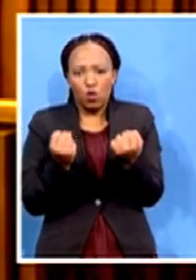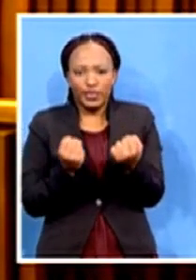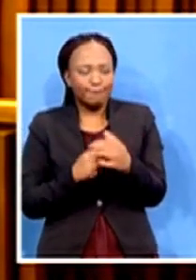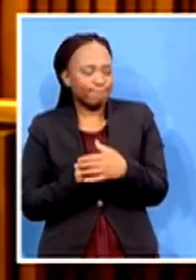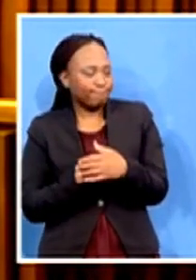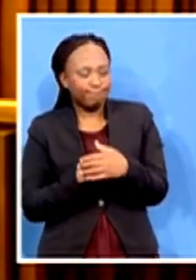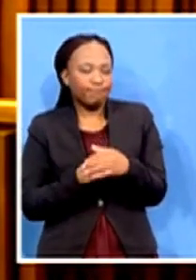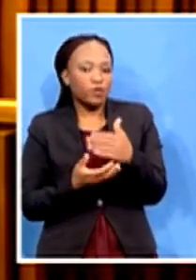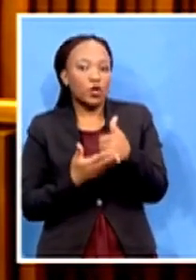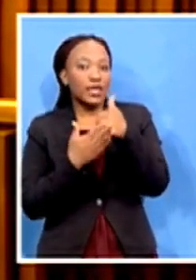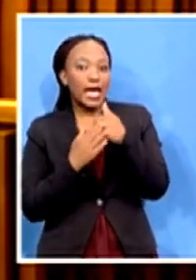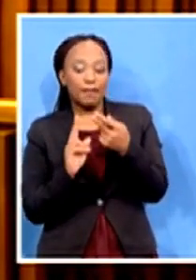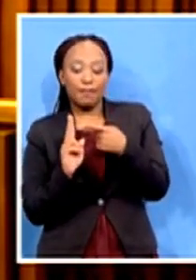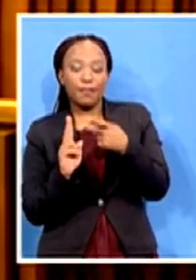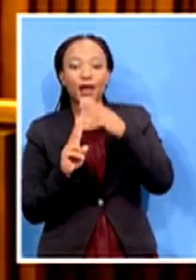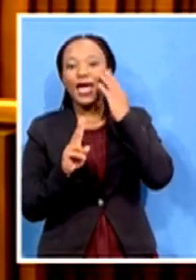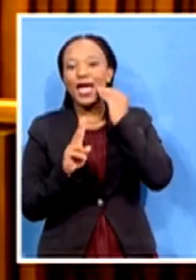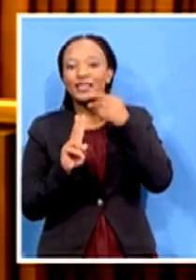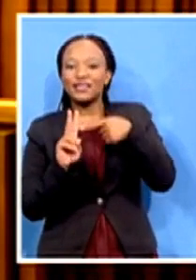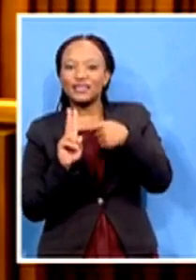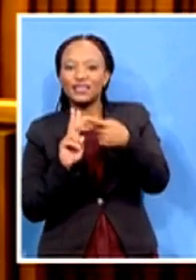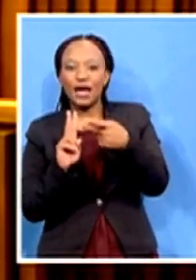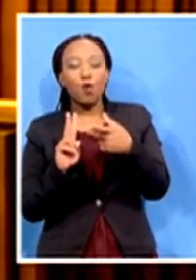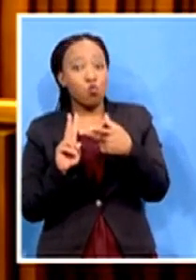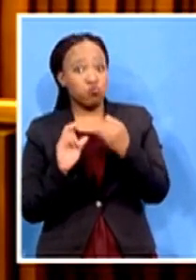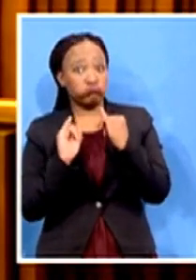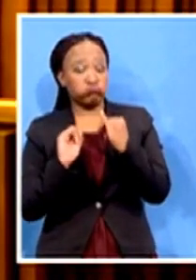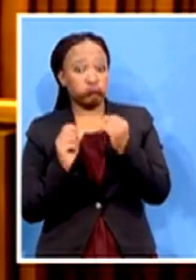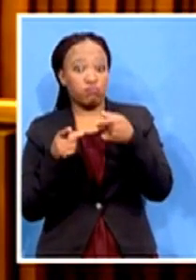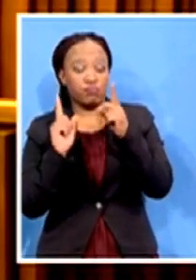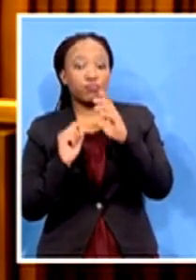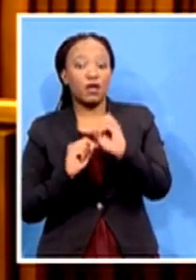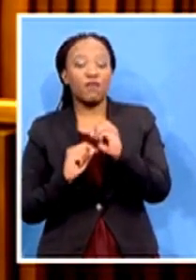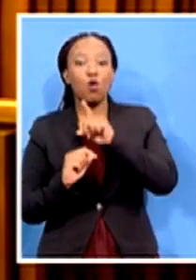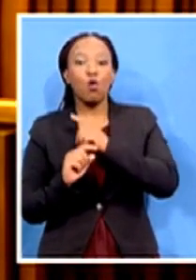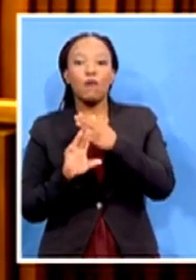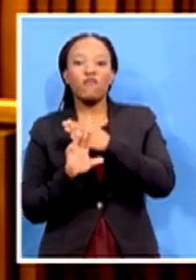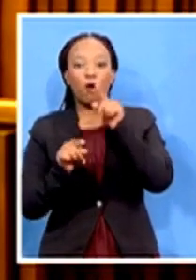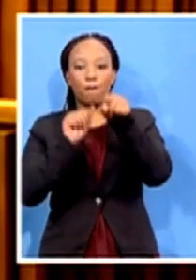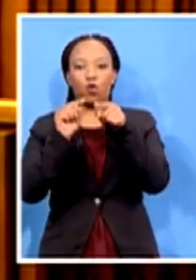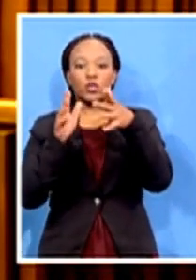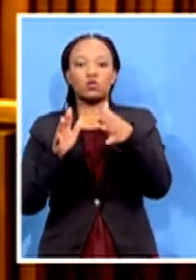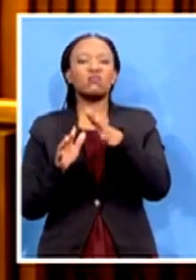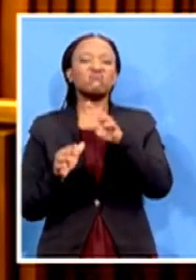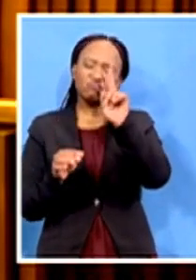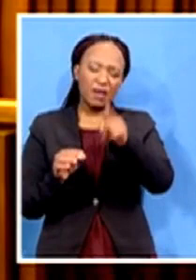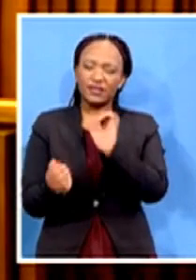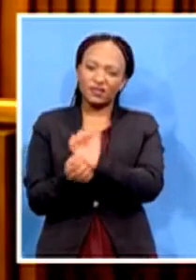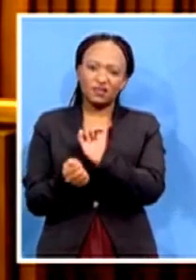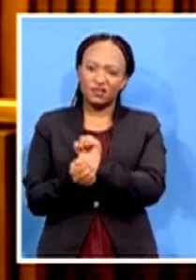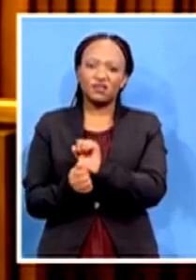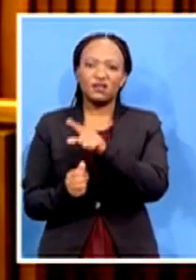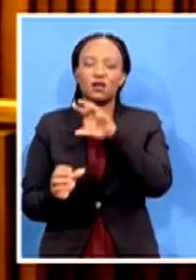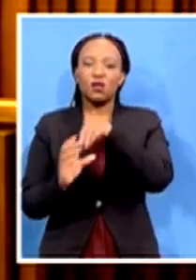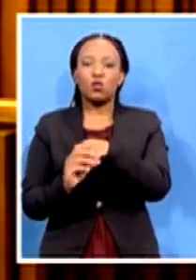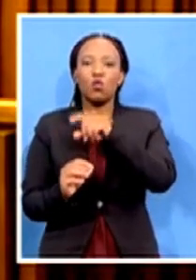is quite crucial is because you'd recall that prosecutors have been calling for jail time while Mdluli wants a non-custodial sentence, calling